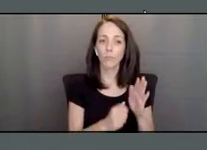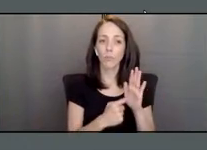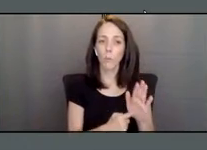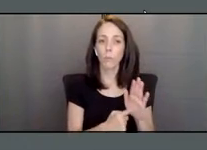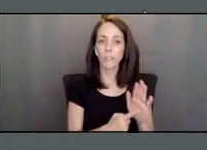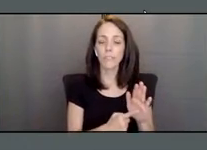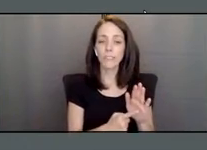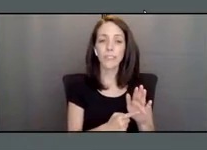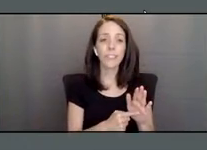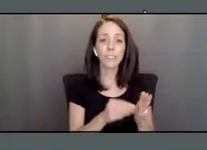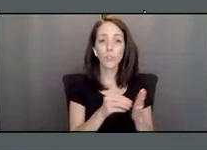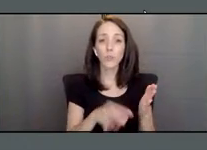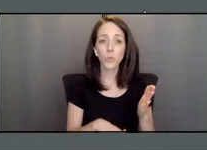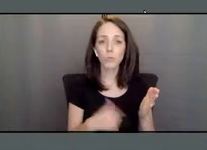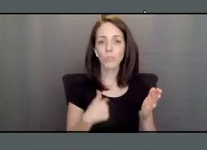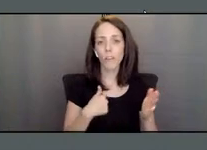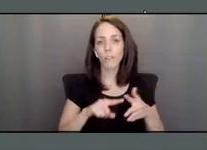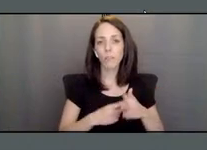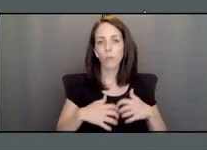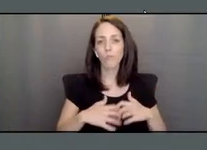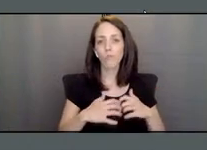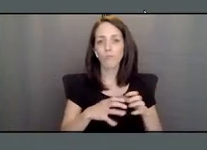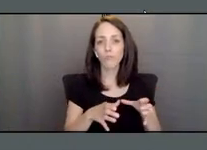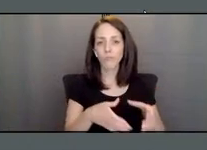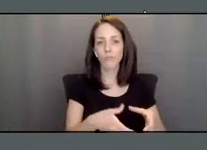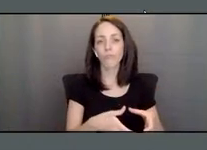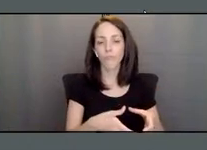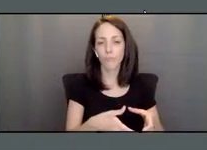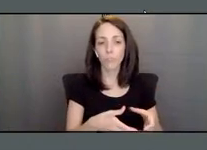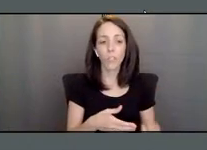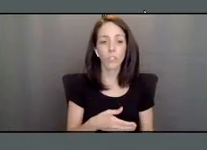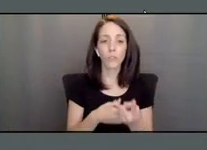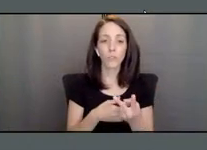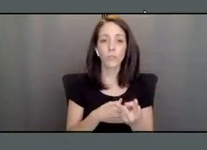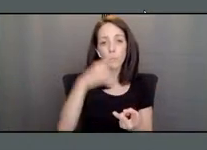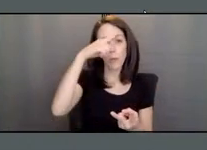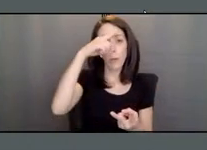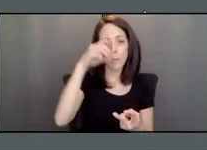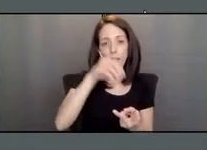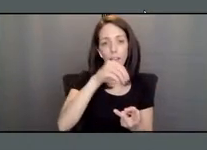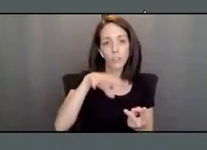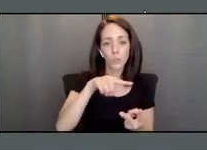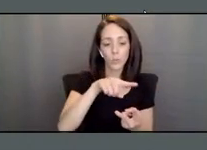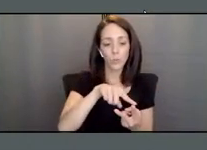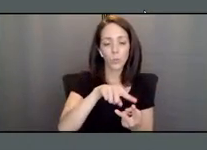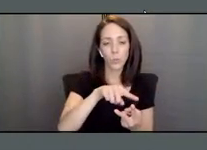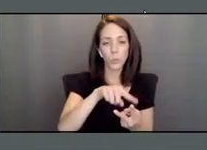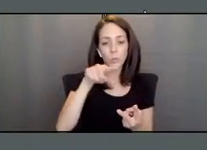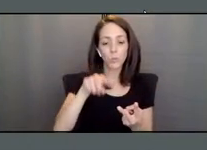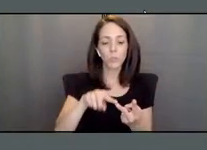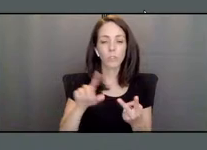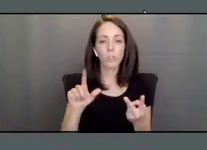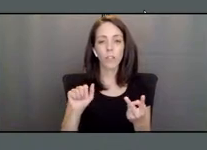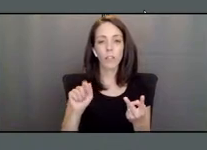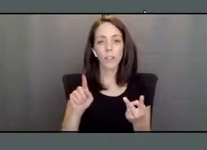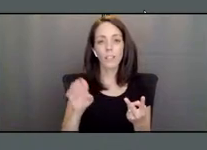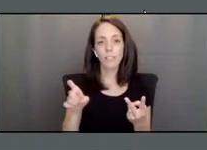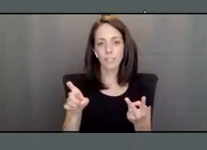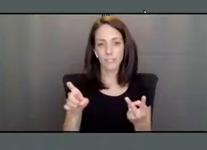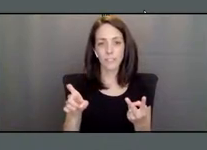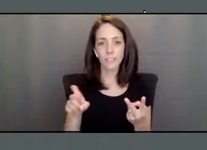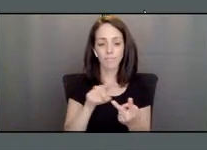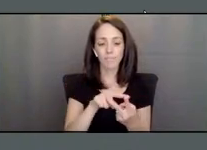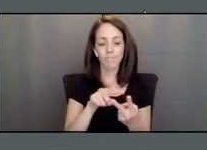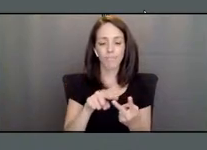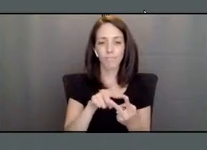has also been involved with this effort. The 2 groups are Black Student Nurses, UMOJA, and a Latinx group, which has just started. 2 other School